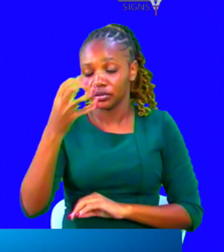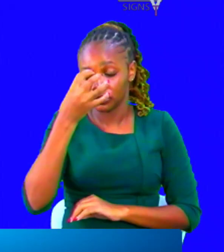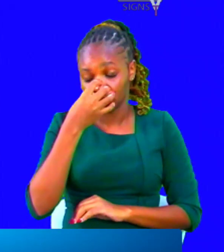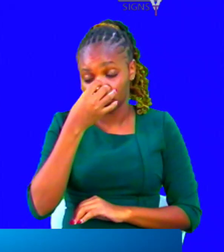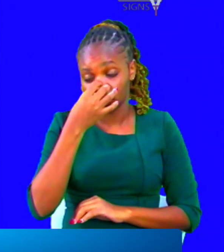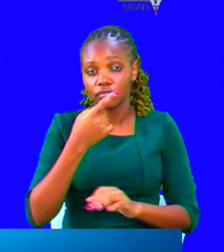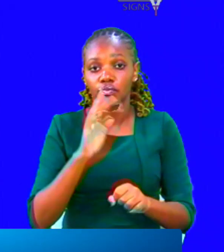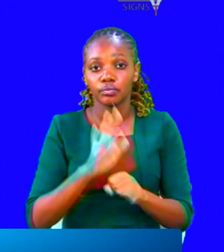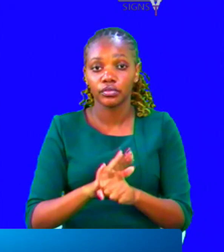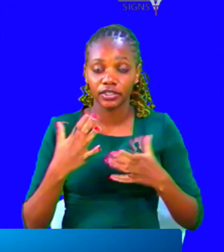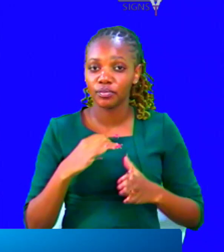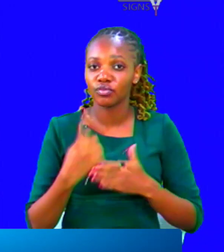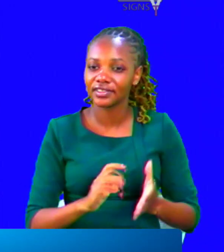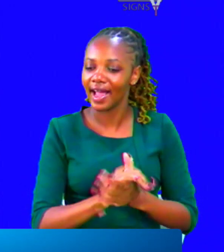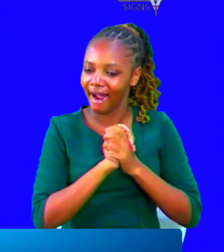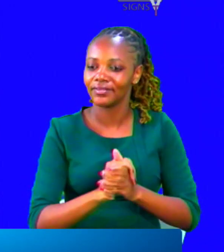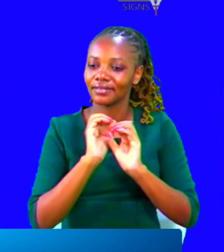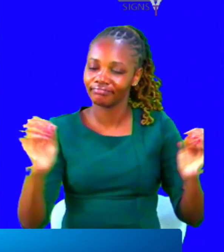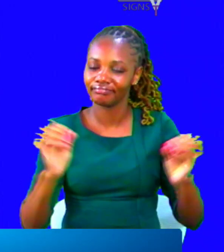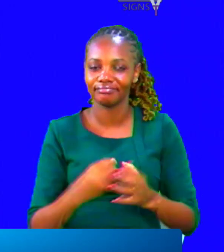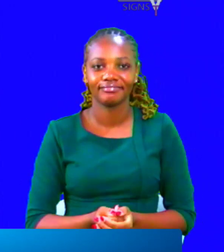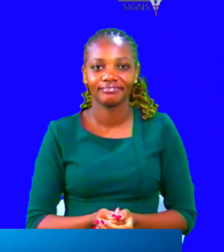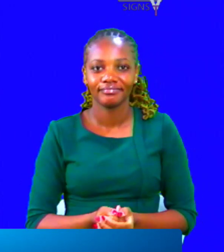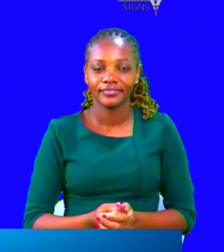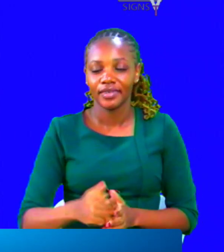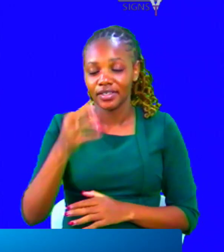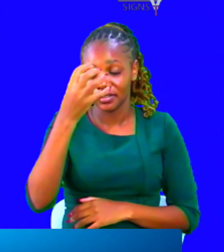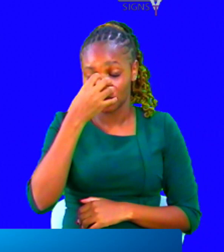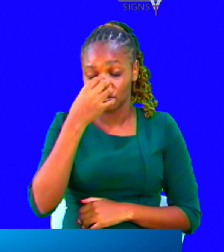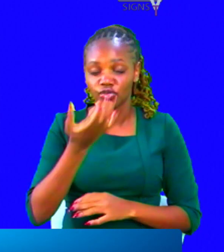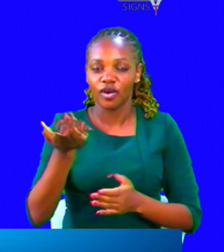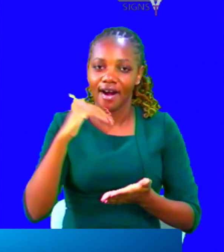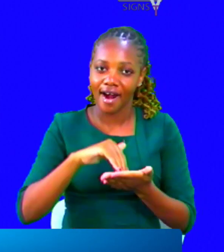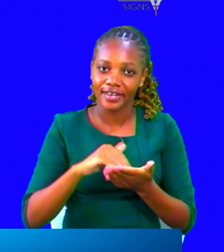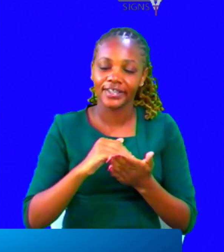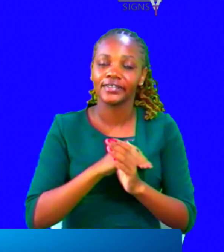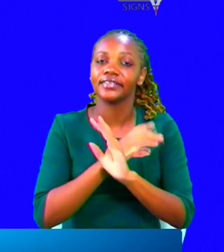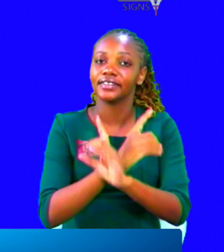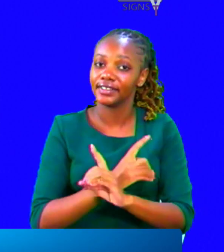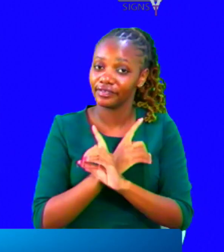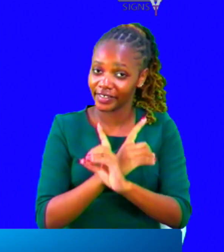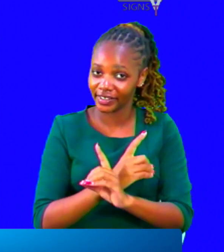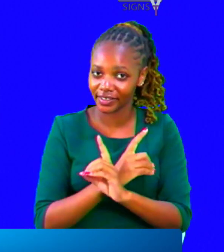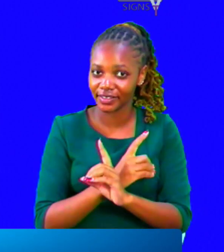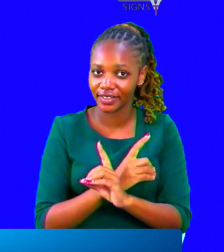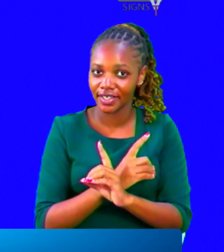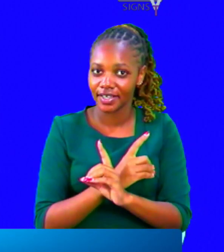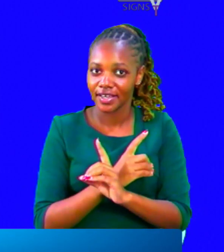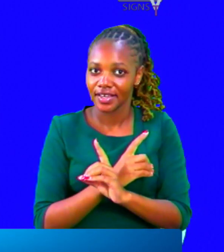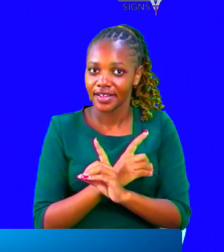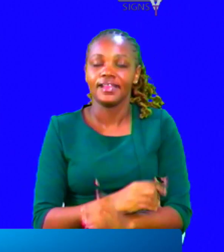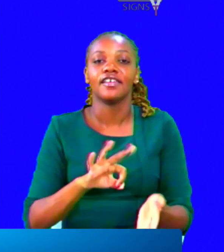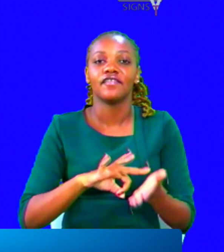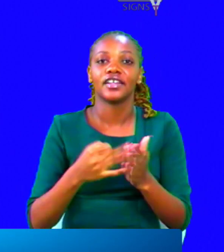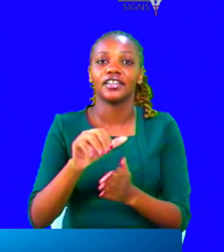assures his supporters. President William Ruto has once again come to the defense of the controversial Finance Act, insisting that it